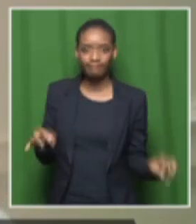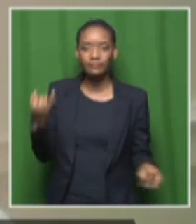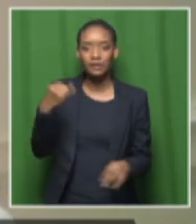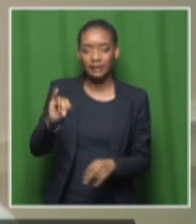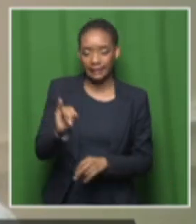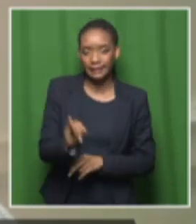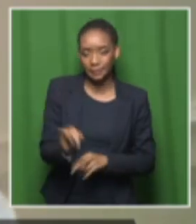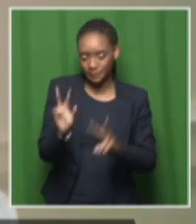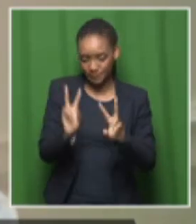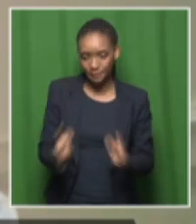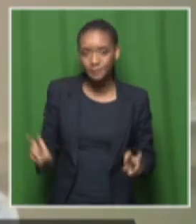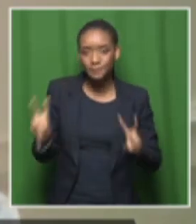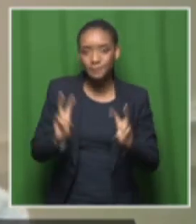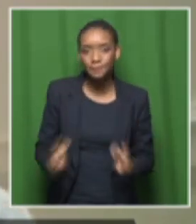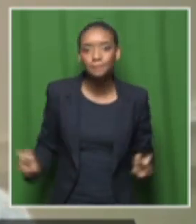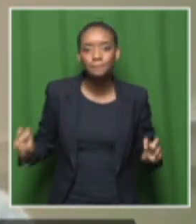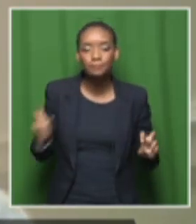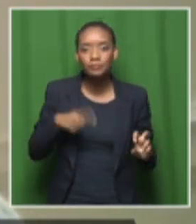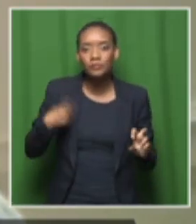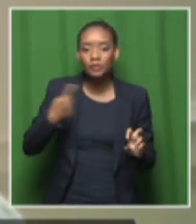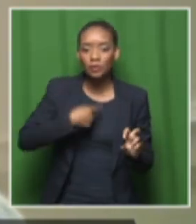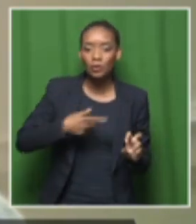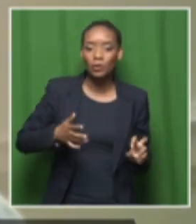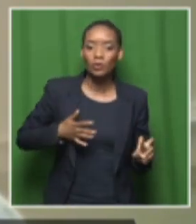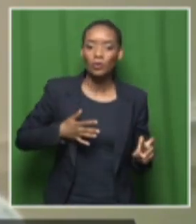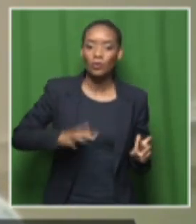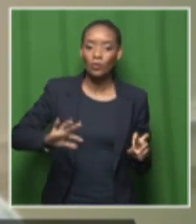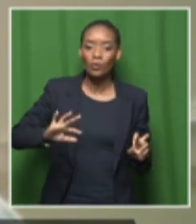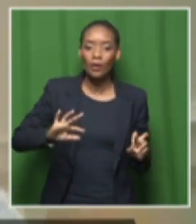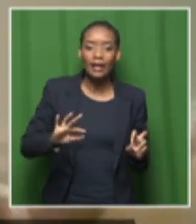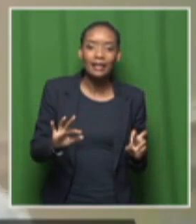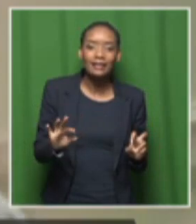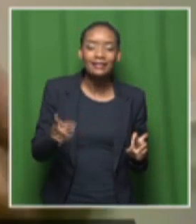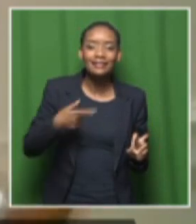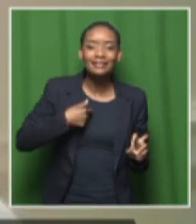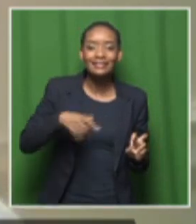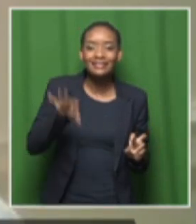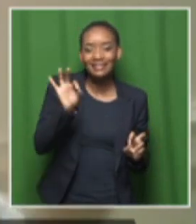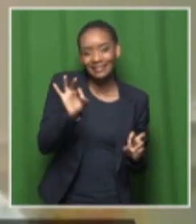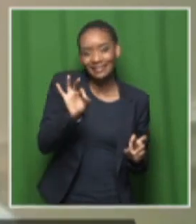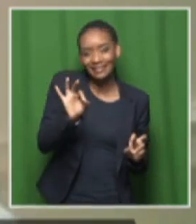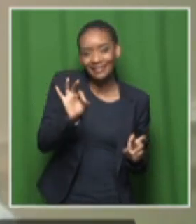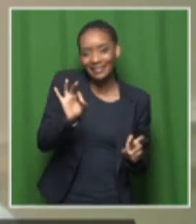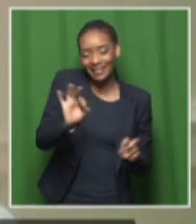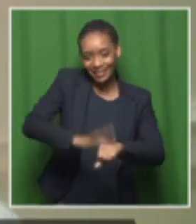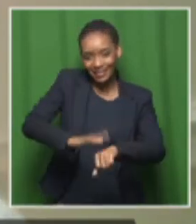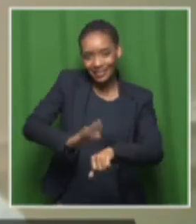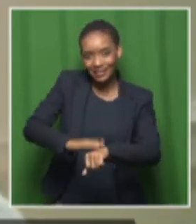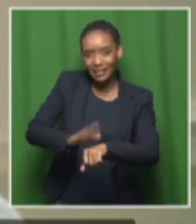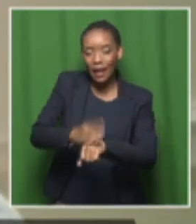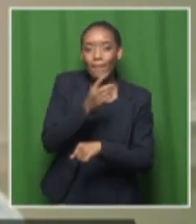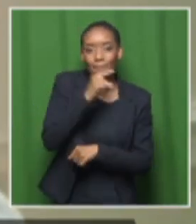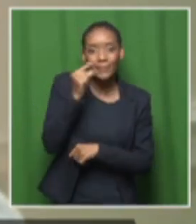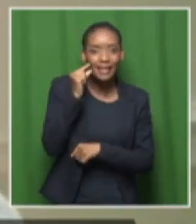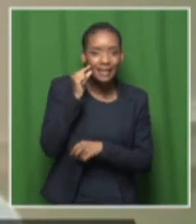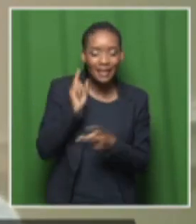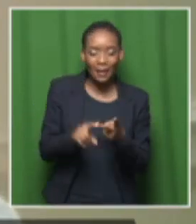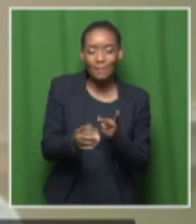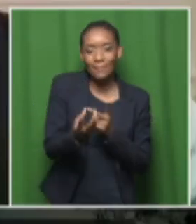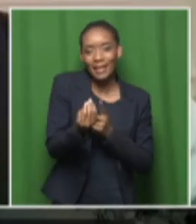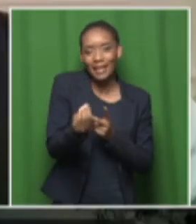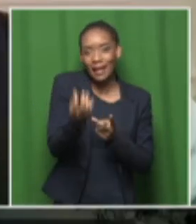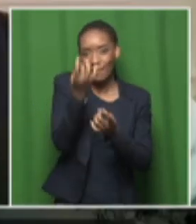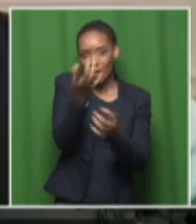to unfold so that we can have an appropriate legal base to mention those names and numbers.